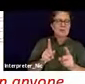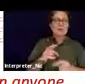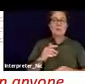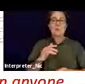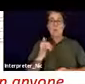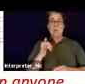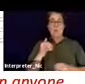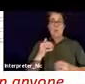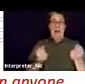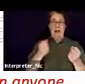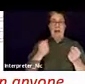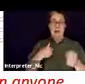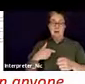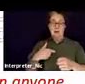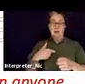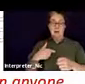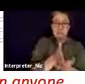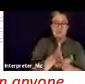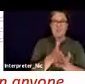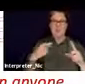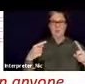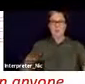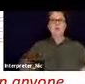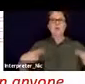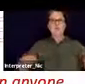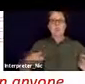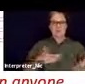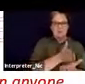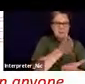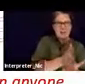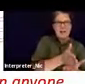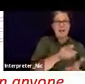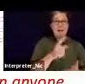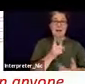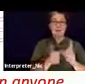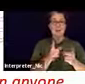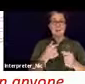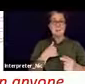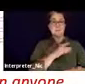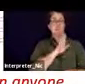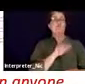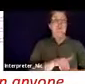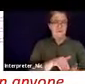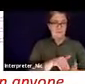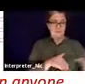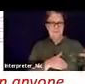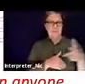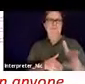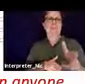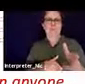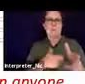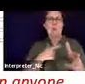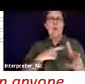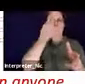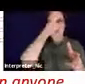kids off, just for a few minutes. But in that time, I've clearly missed my train. It's an unmanned station. So I have to wonder whether